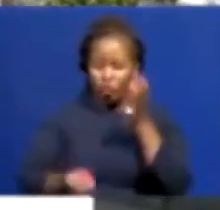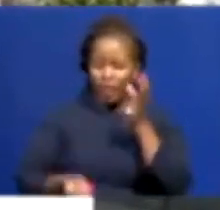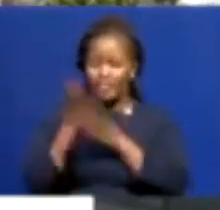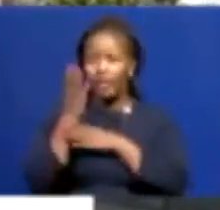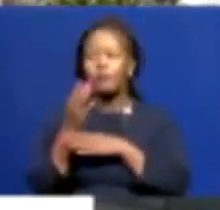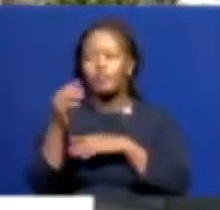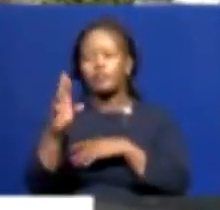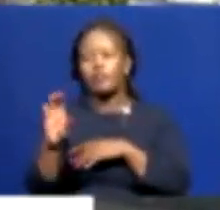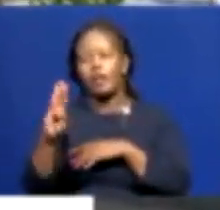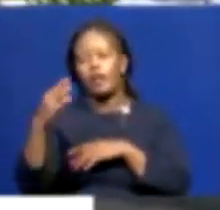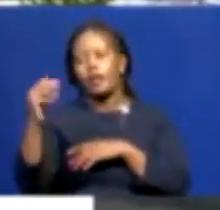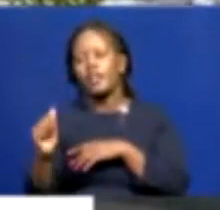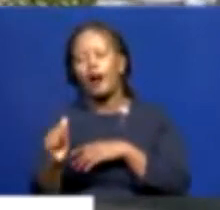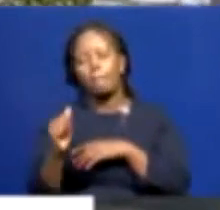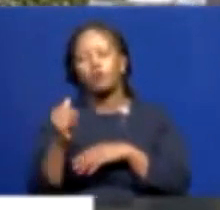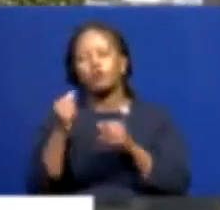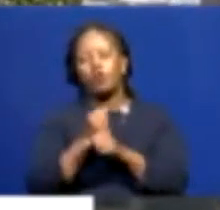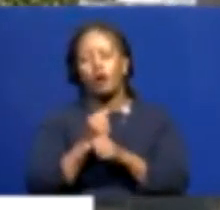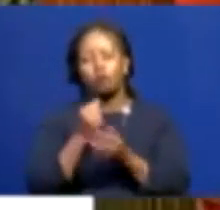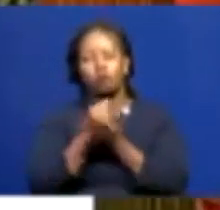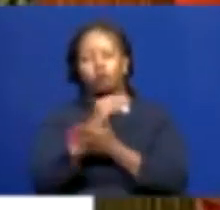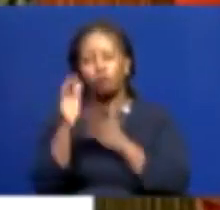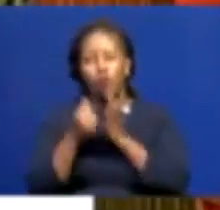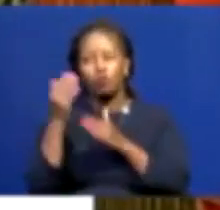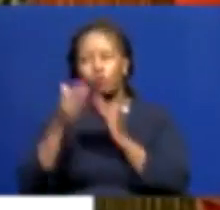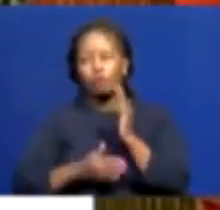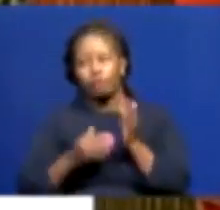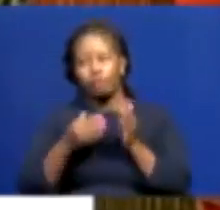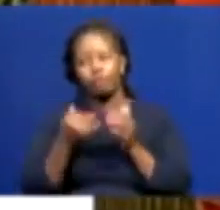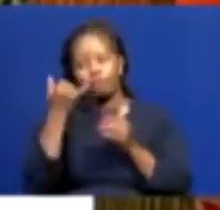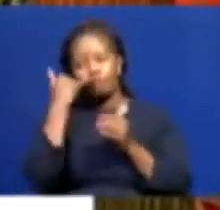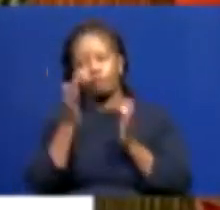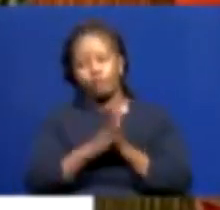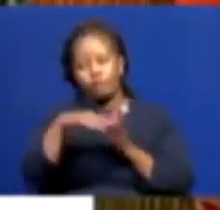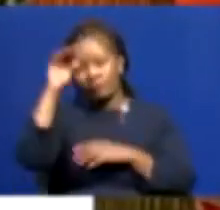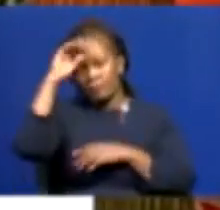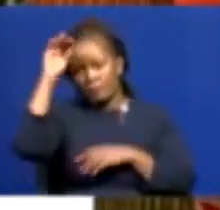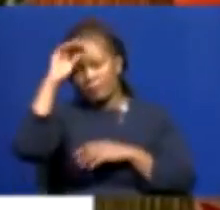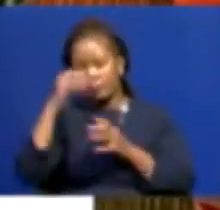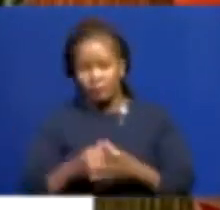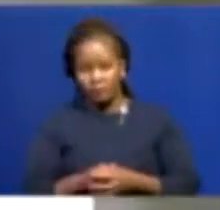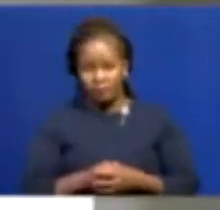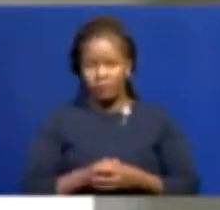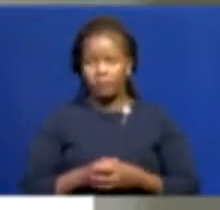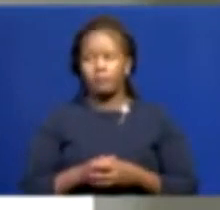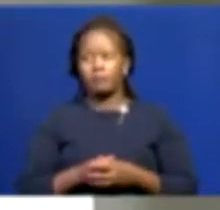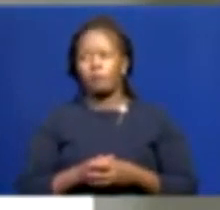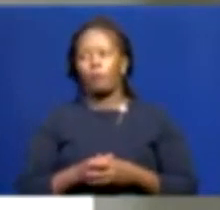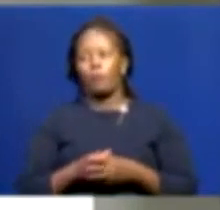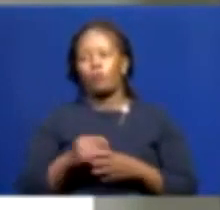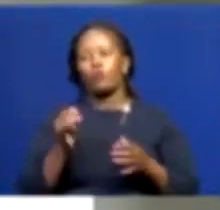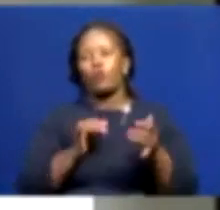to rehabilitate them from drugs and substance abuse. You know that in the Kippen holiday in Israel,